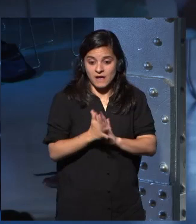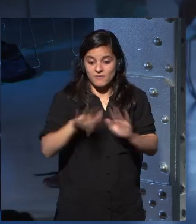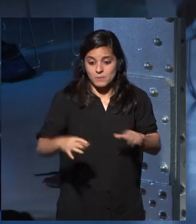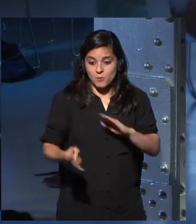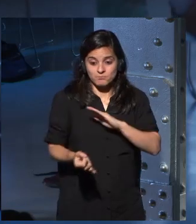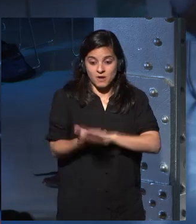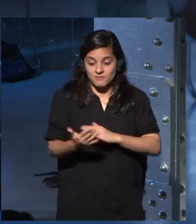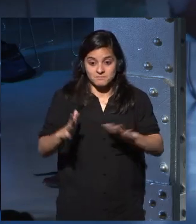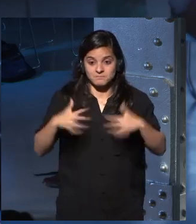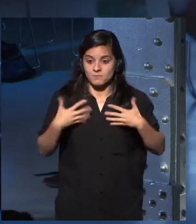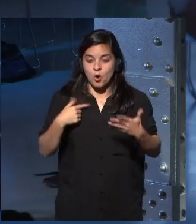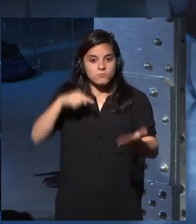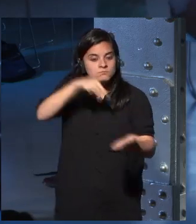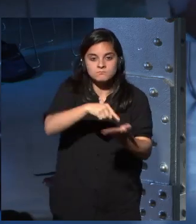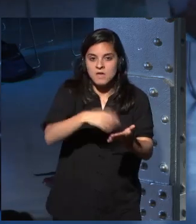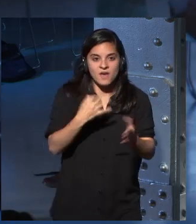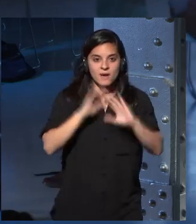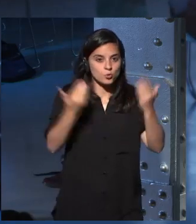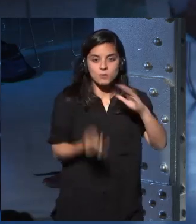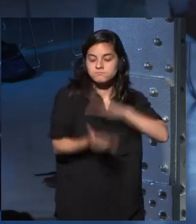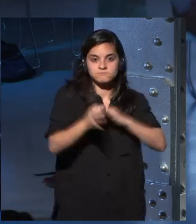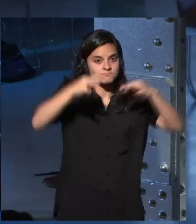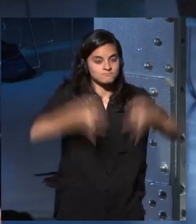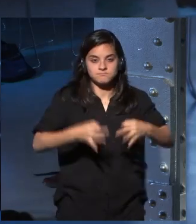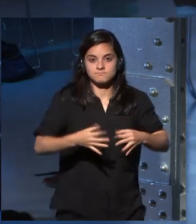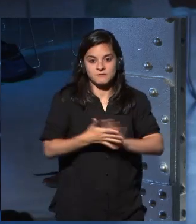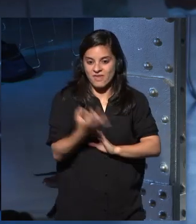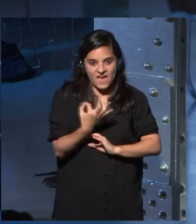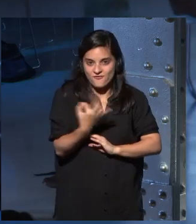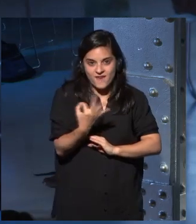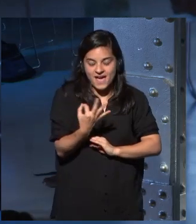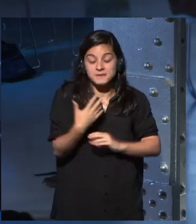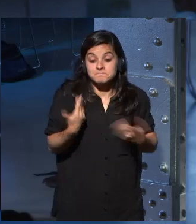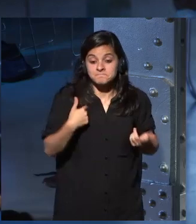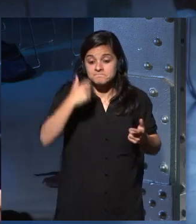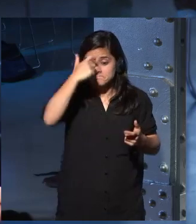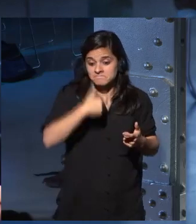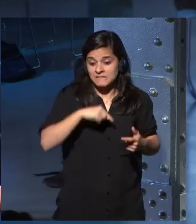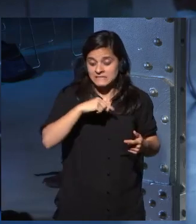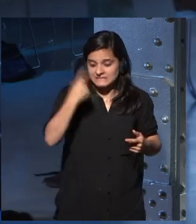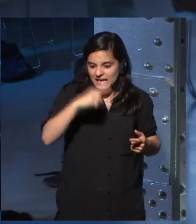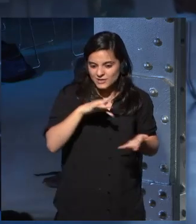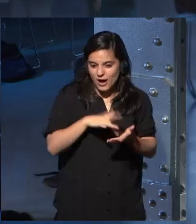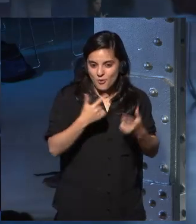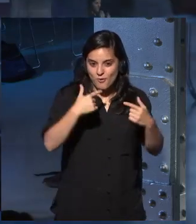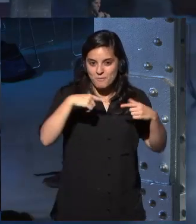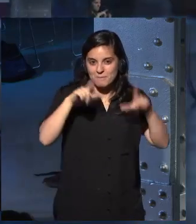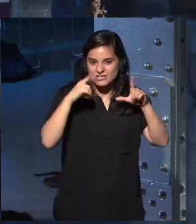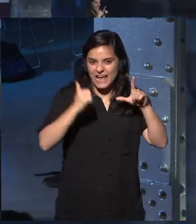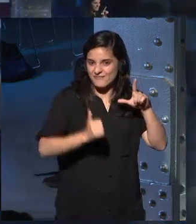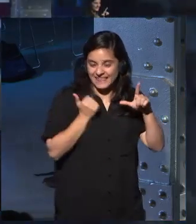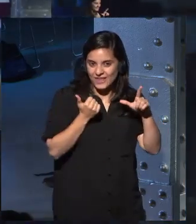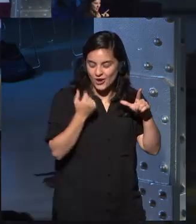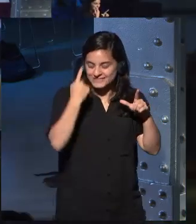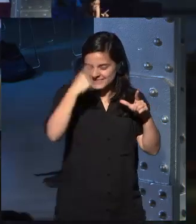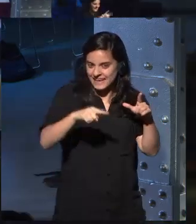I'm well aware that this way of talking about fictional characters as demanding entry into the real world is metaphorical,